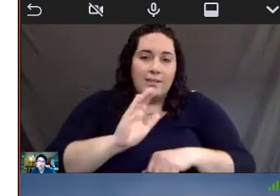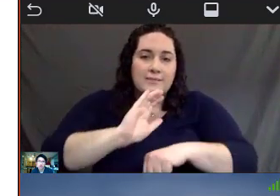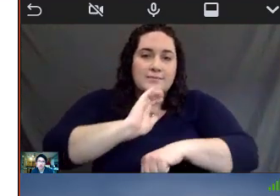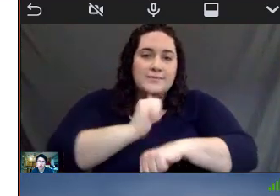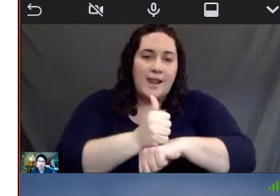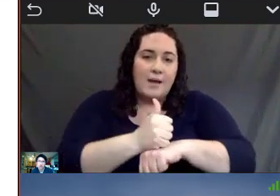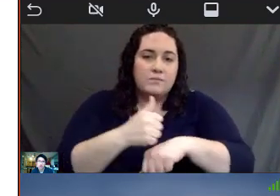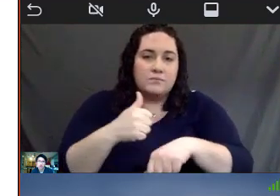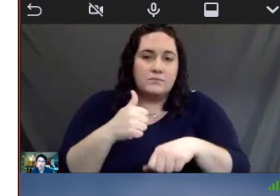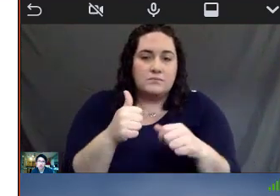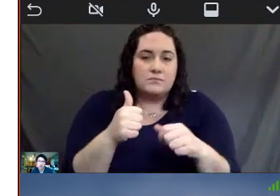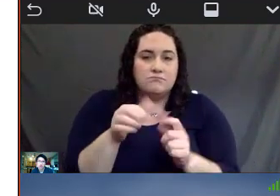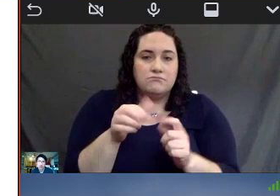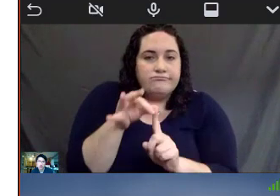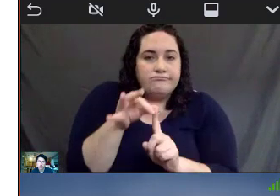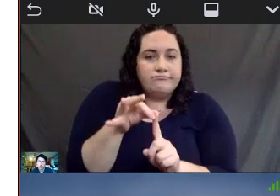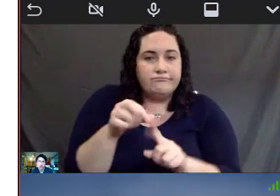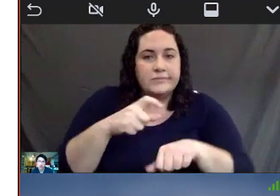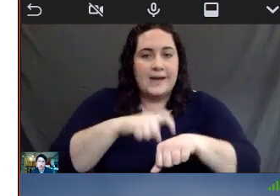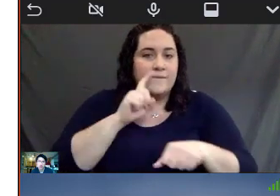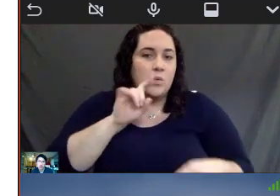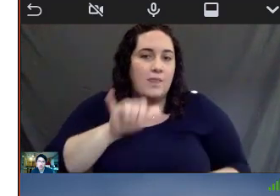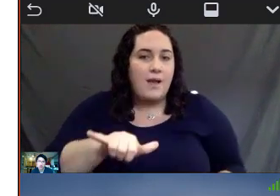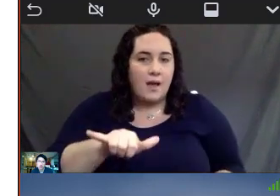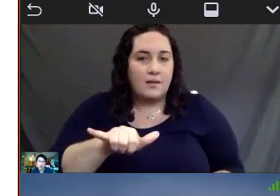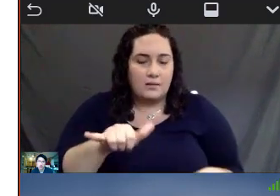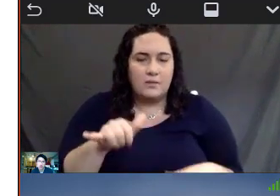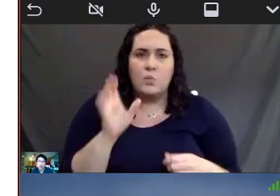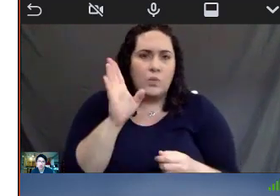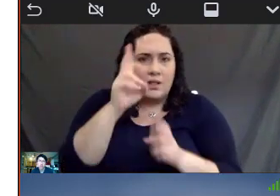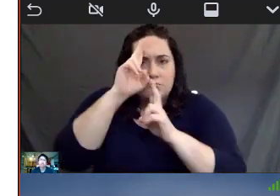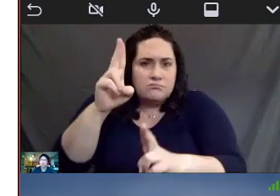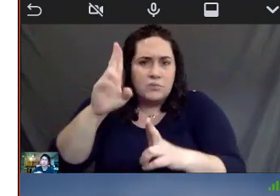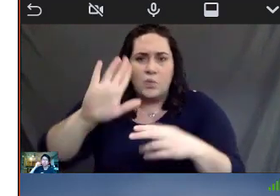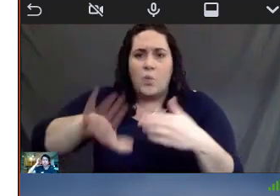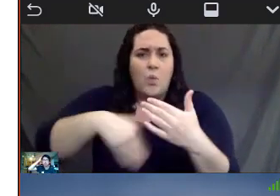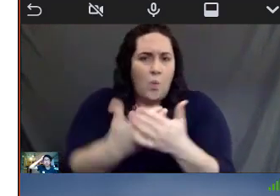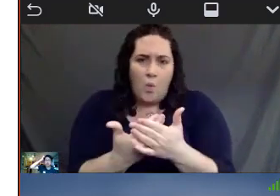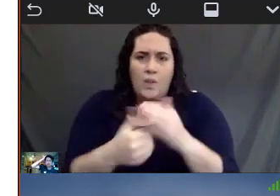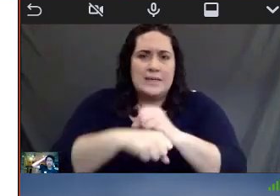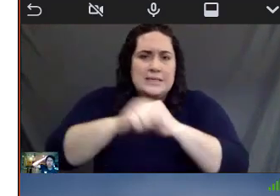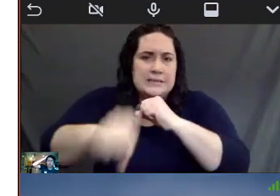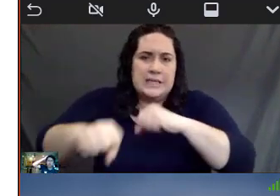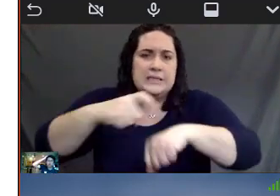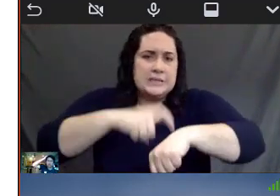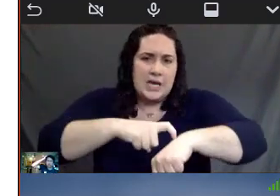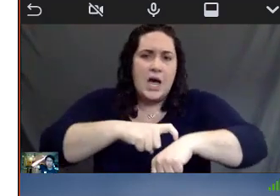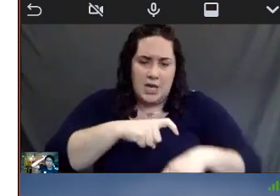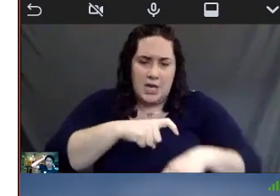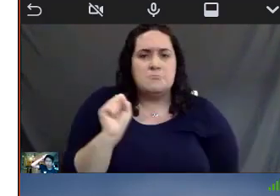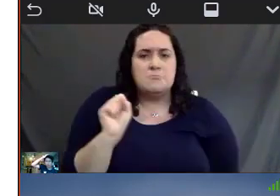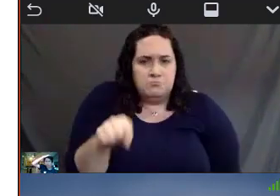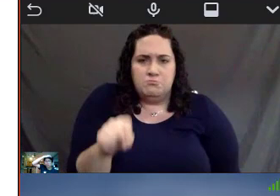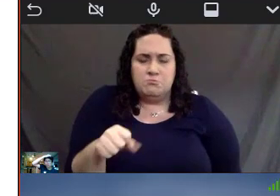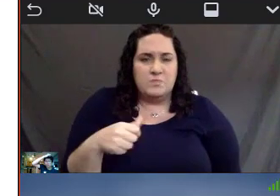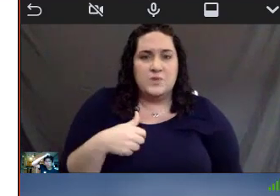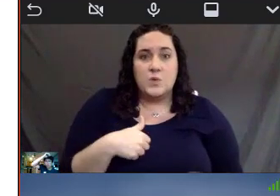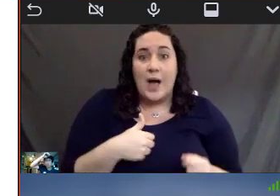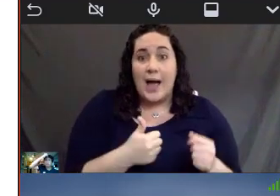whatever accessibility requirements people have. So this is one of the questions that I have